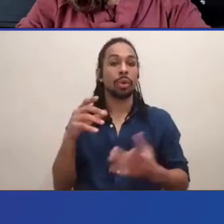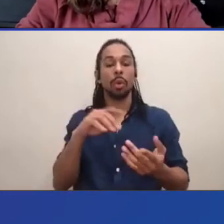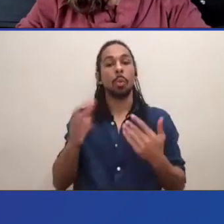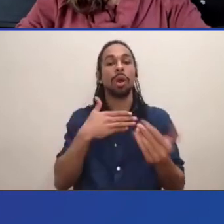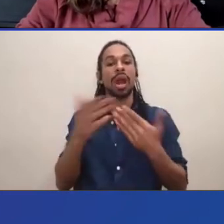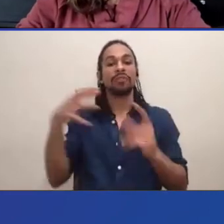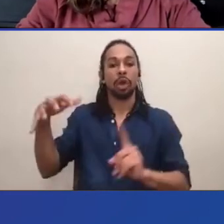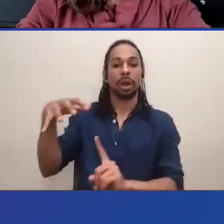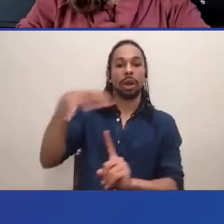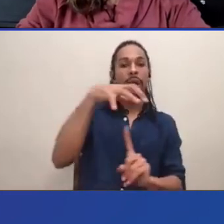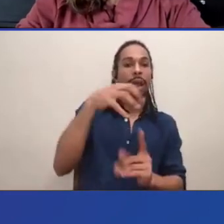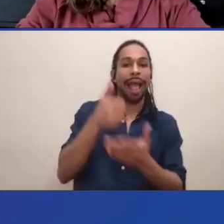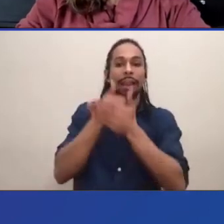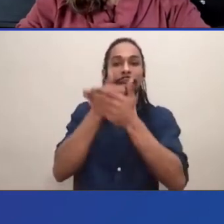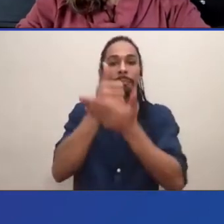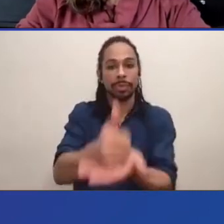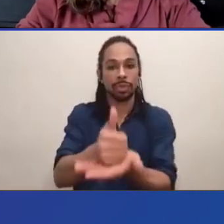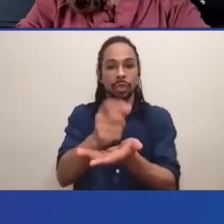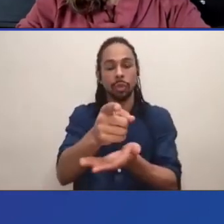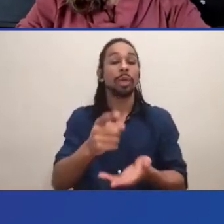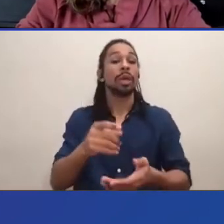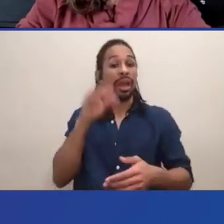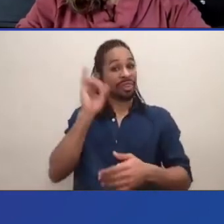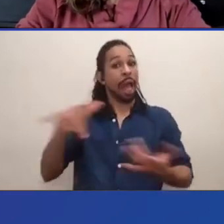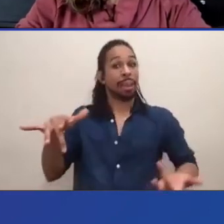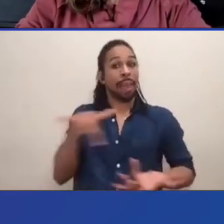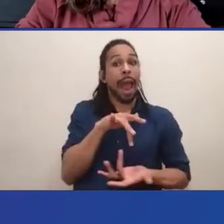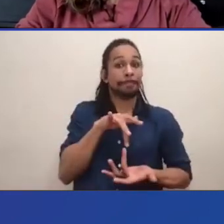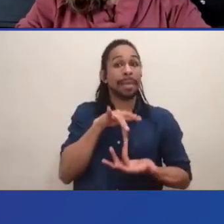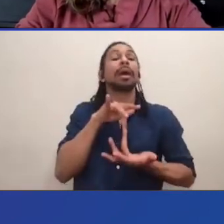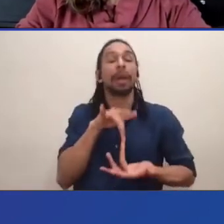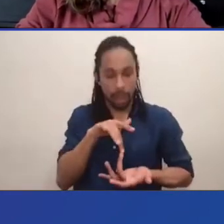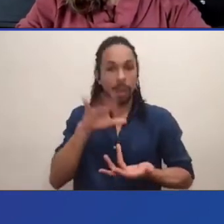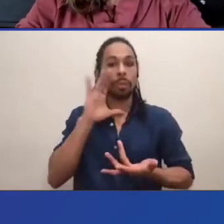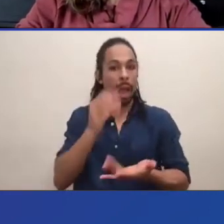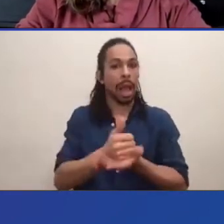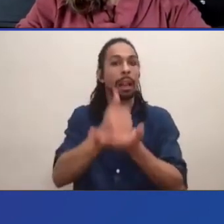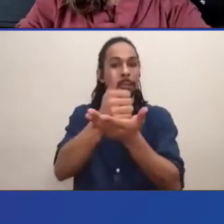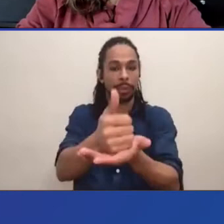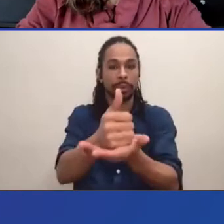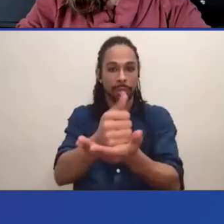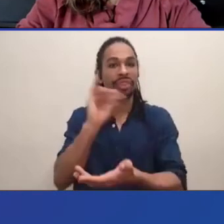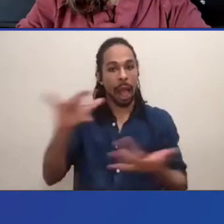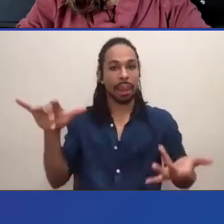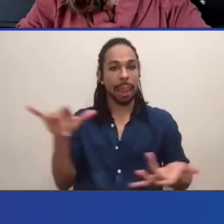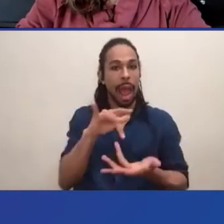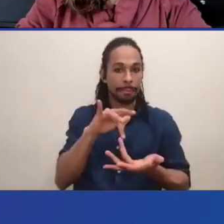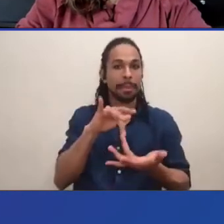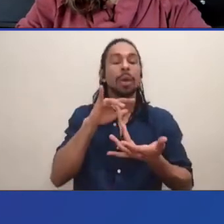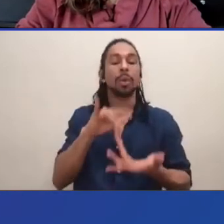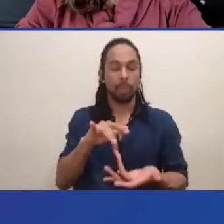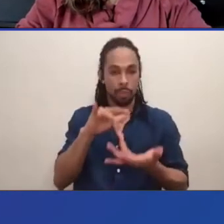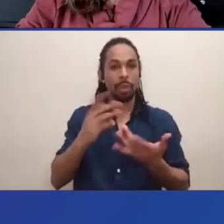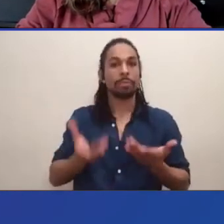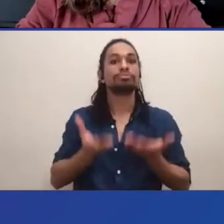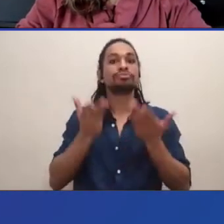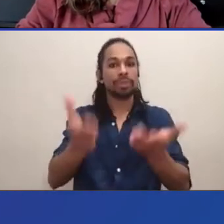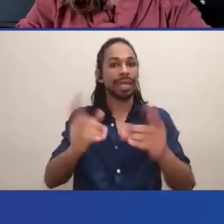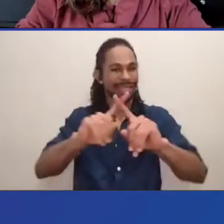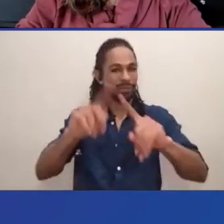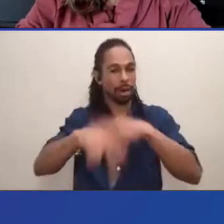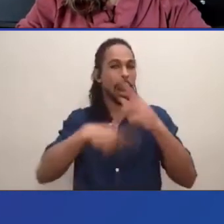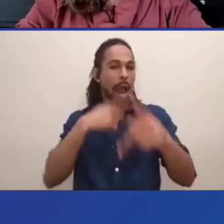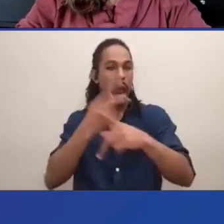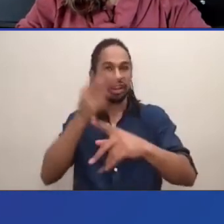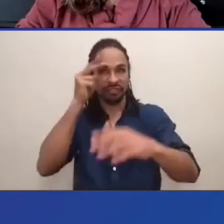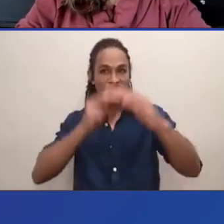That alignment will let you know. And that alignment will bring a different type of foresight, but you have to